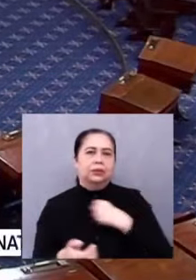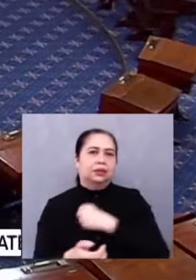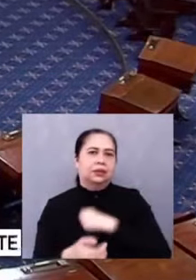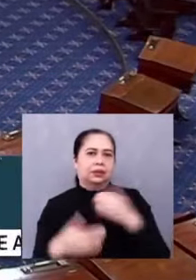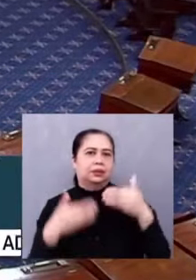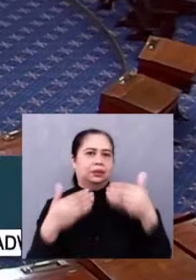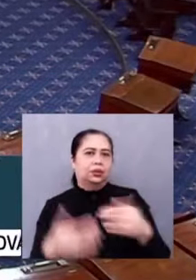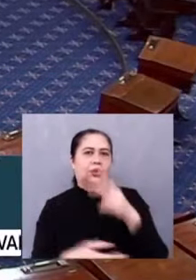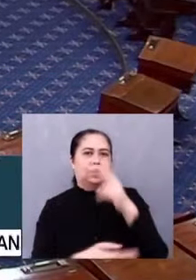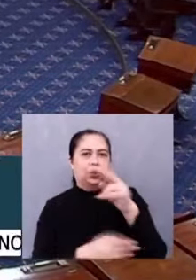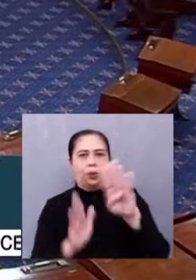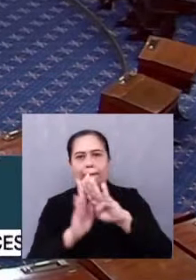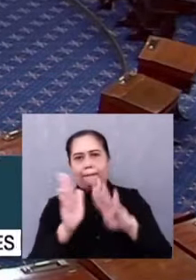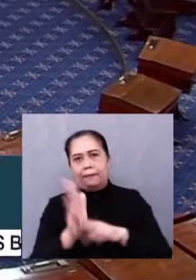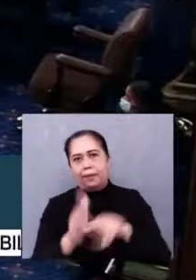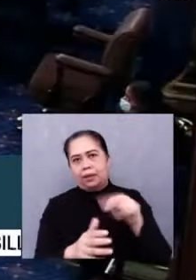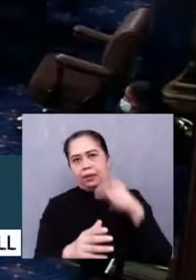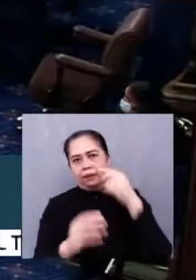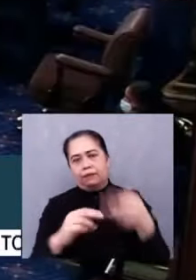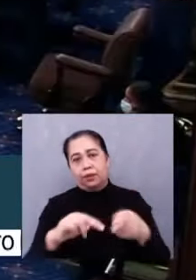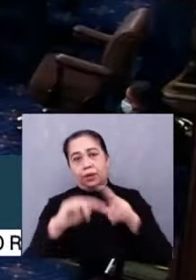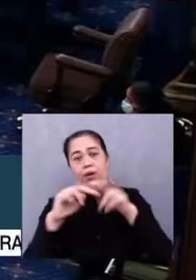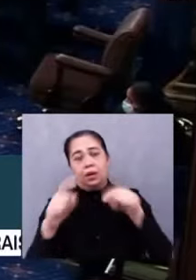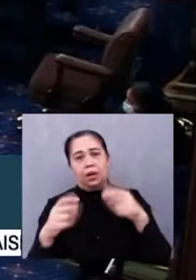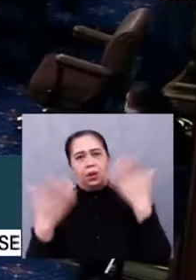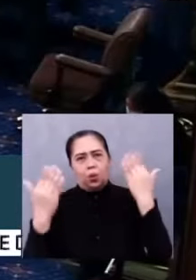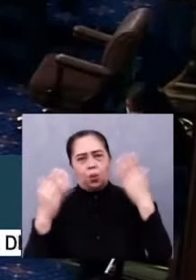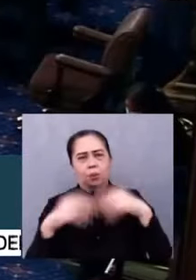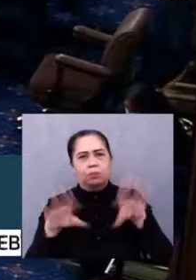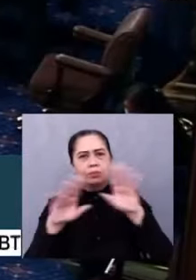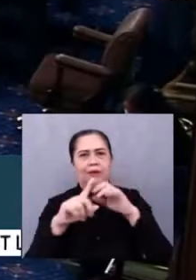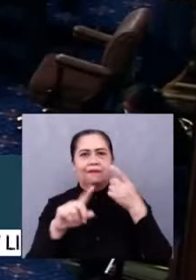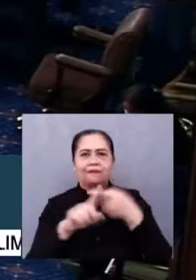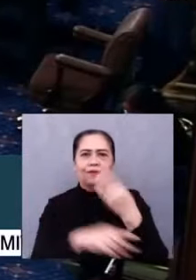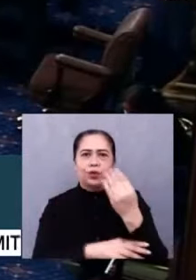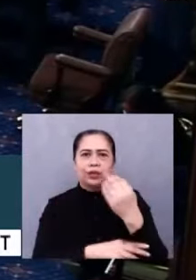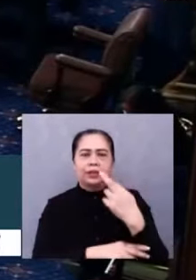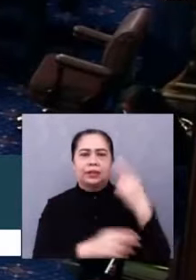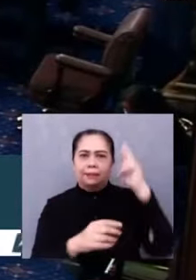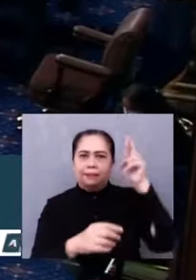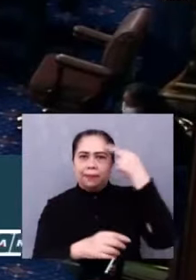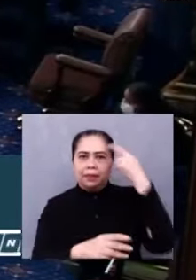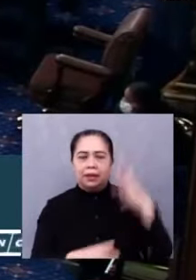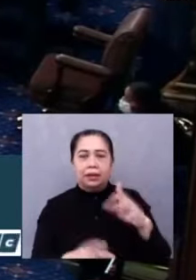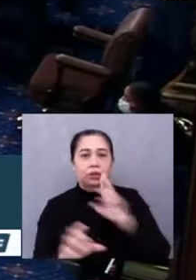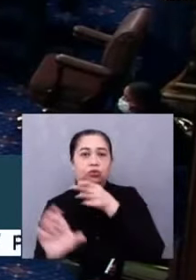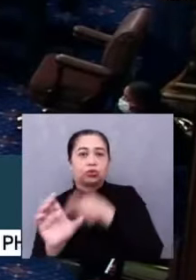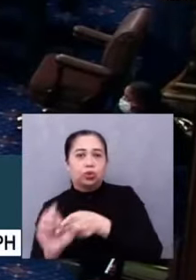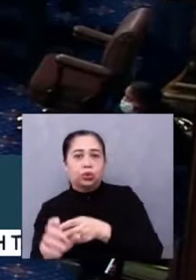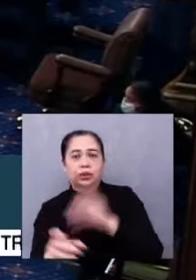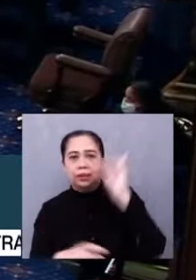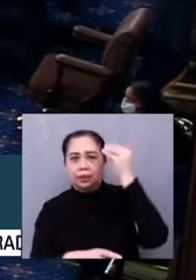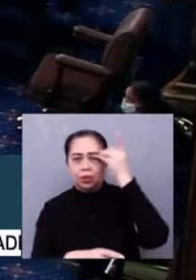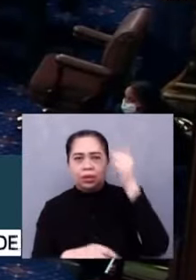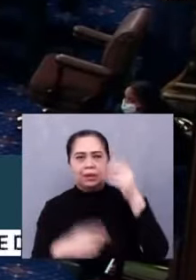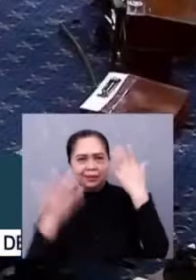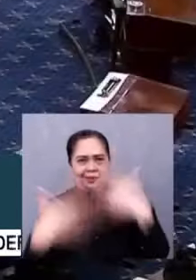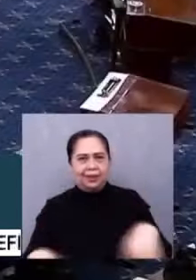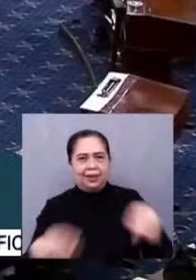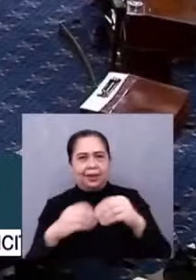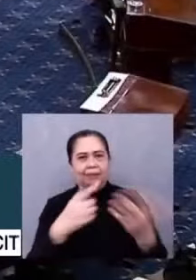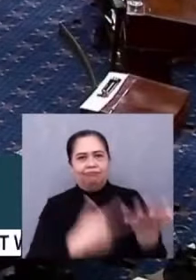bills needed for the hike. The breakthrough came after 14 Republicans joined Democrats to end the debate on the bill,